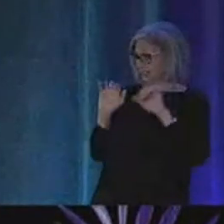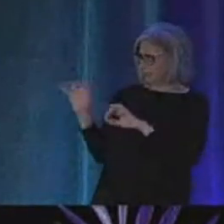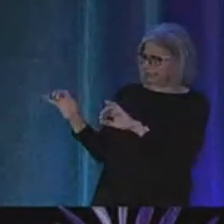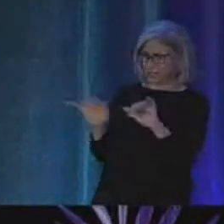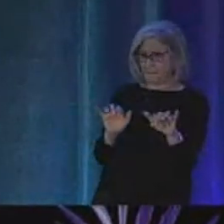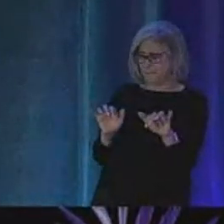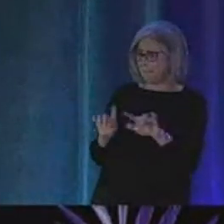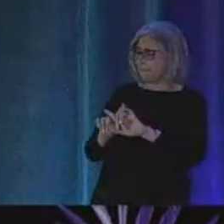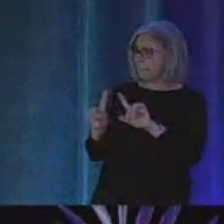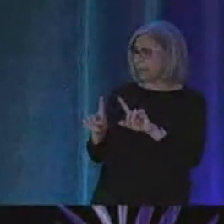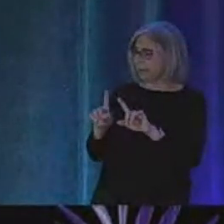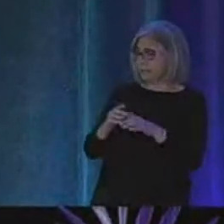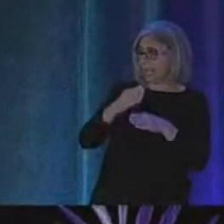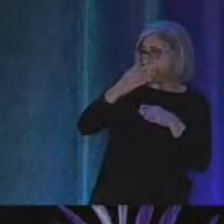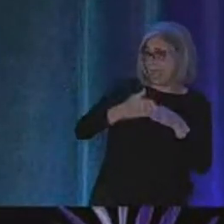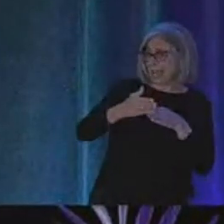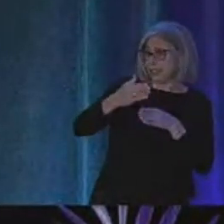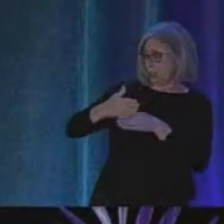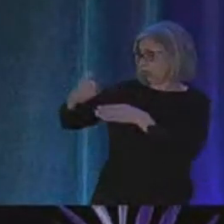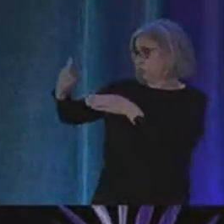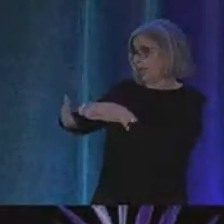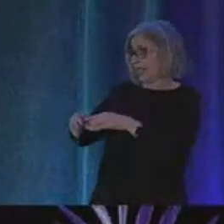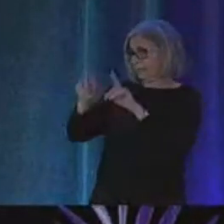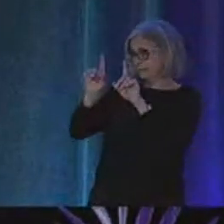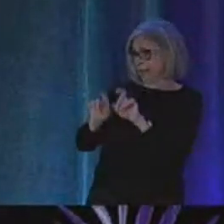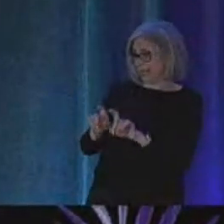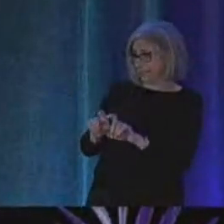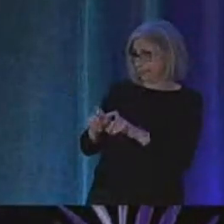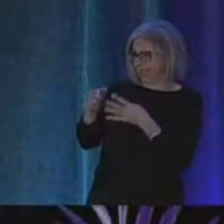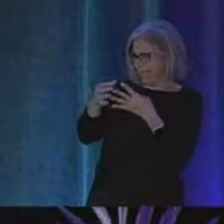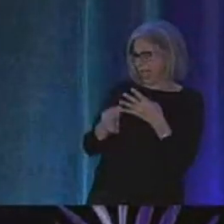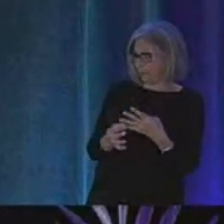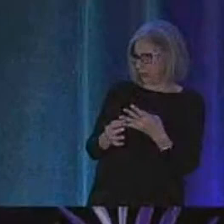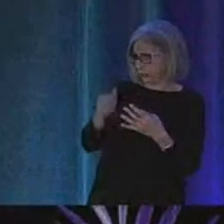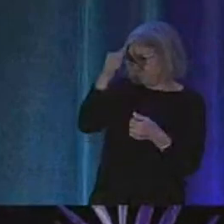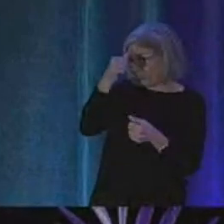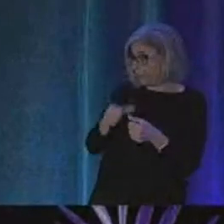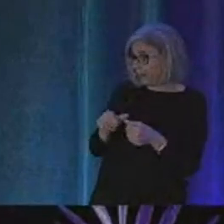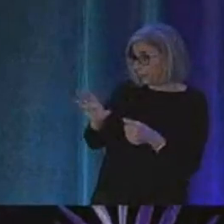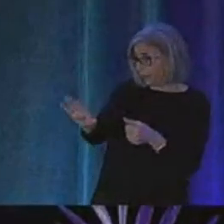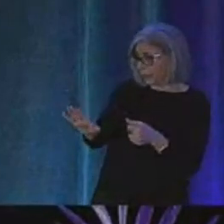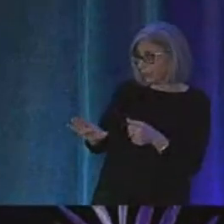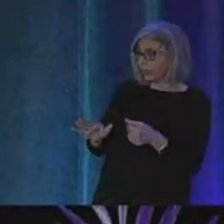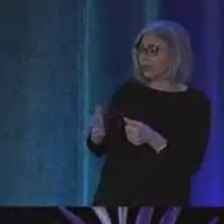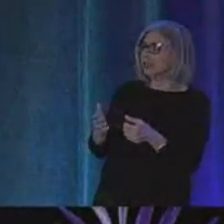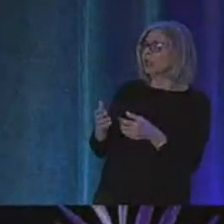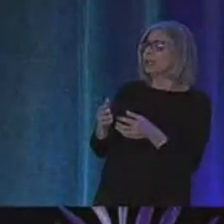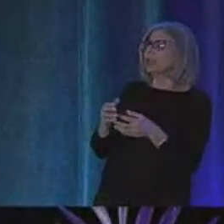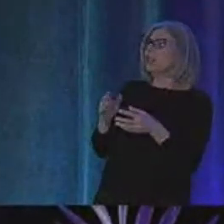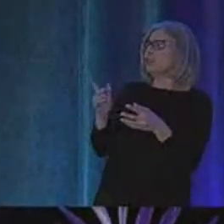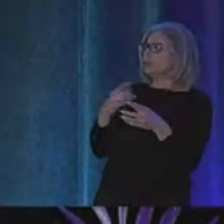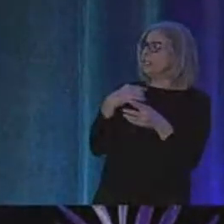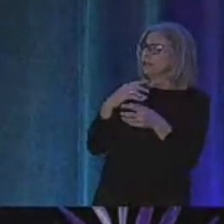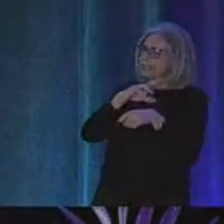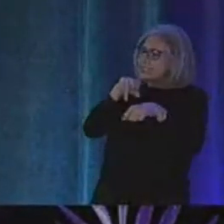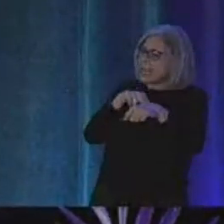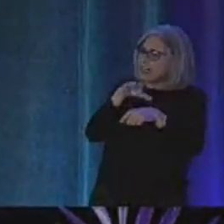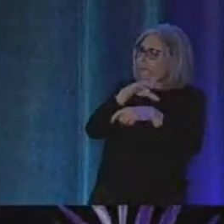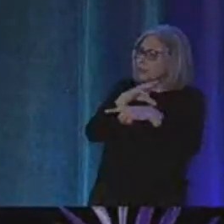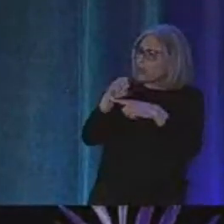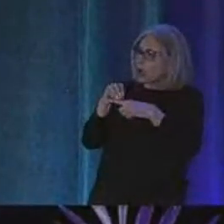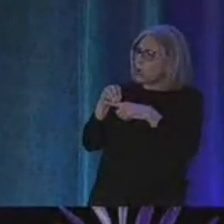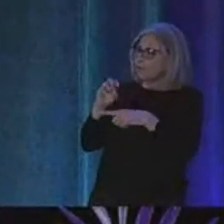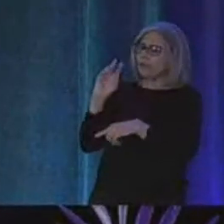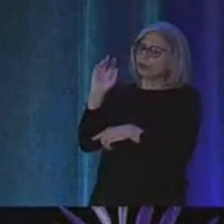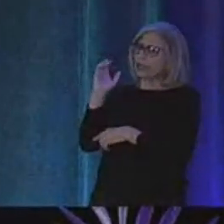But end-to-end tests, you kind of have some options. So you have to remember, these are compiled to native code, native Android,